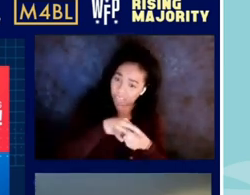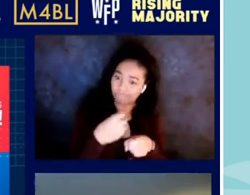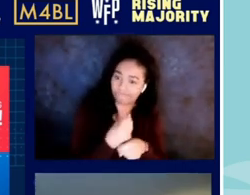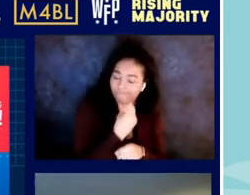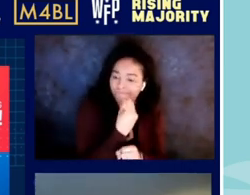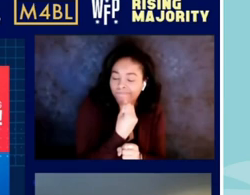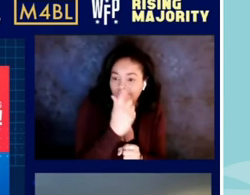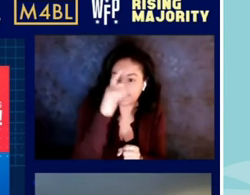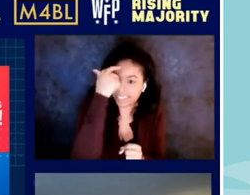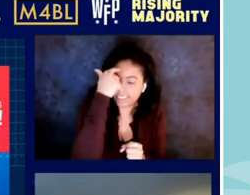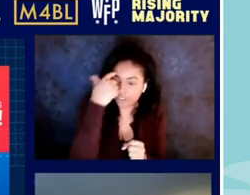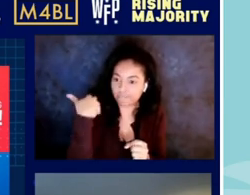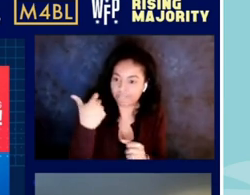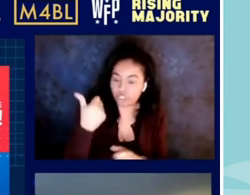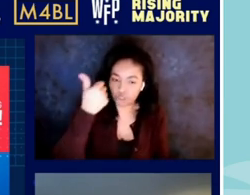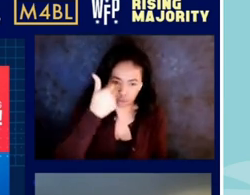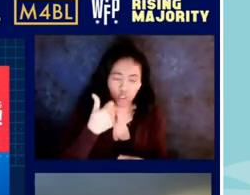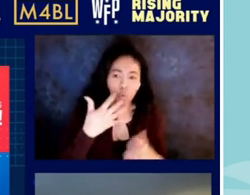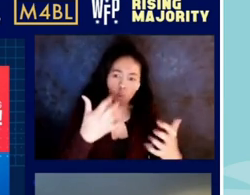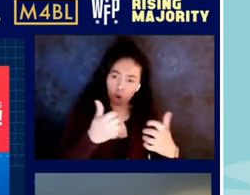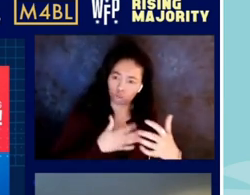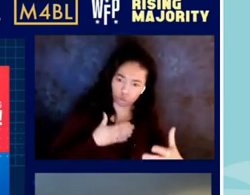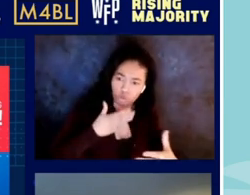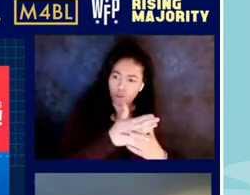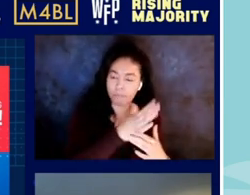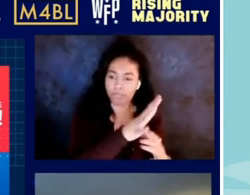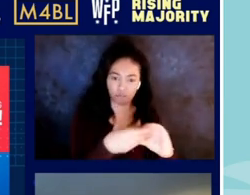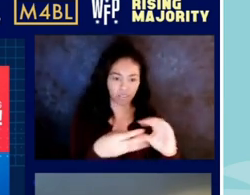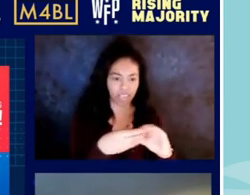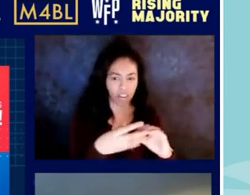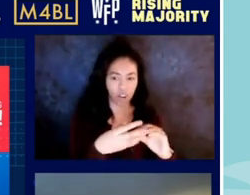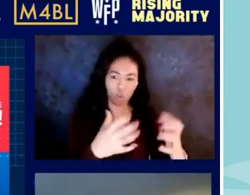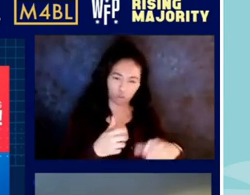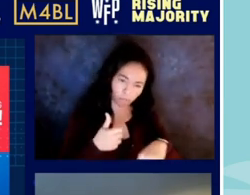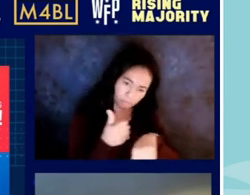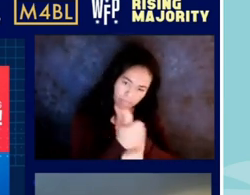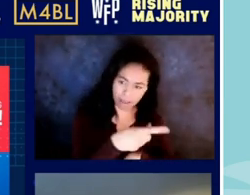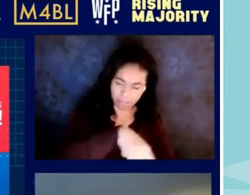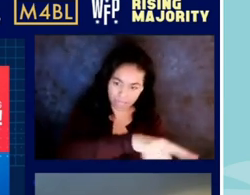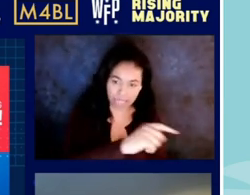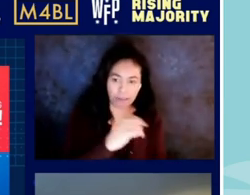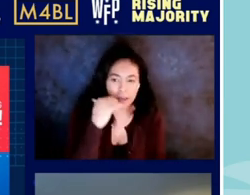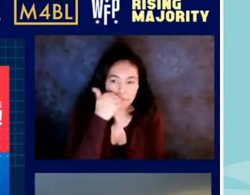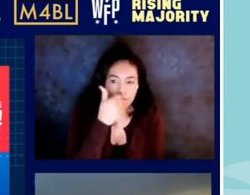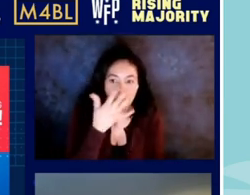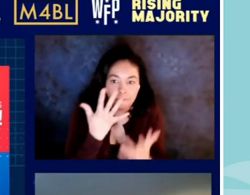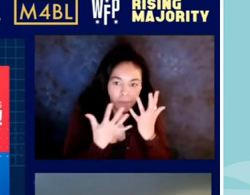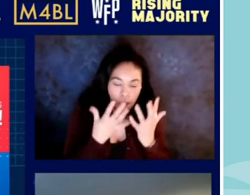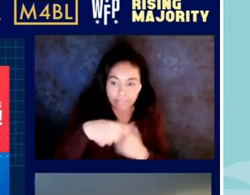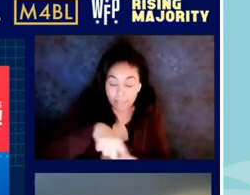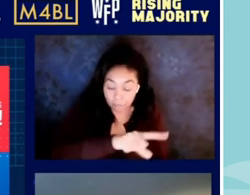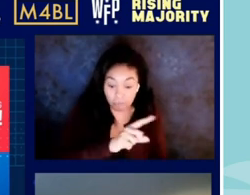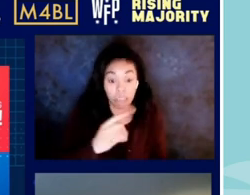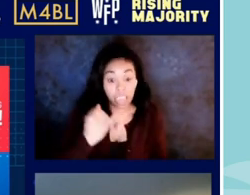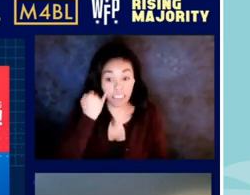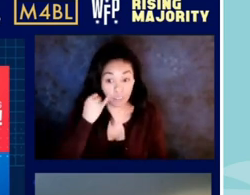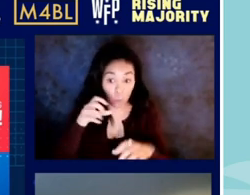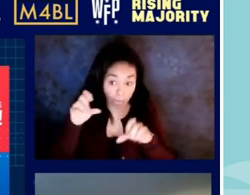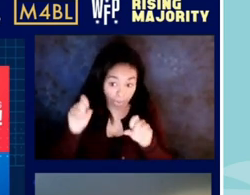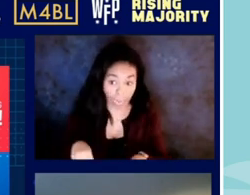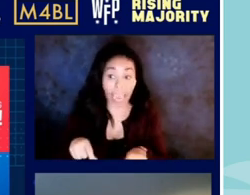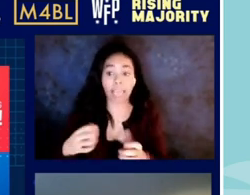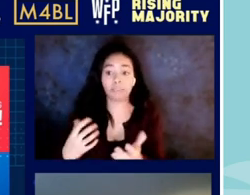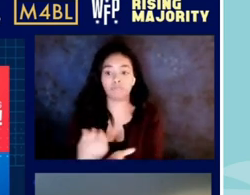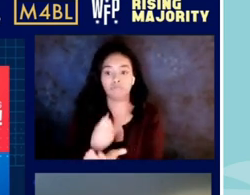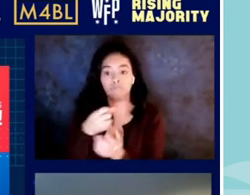narrative. And, you know, again, if you can do it in a place where the media is already captured, you know, like the media will